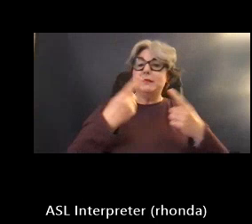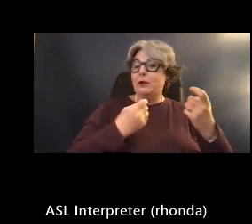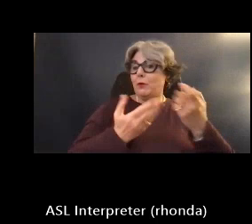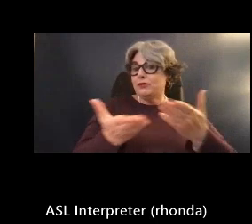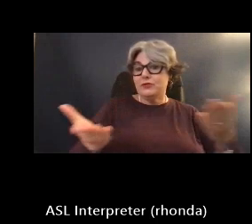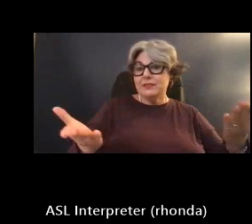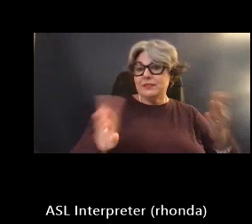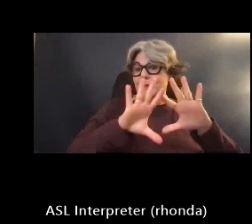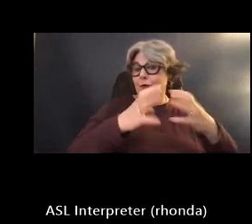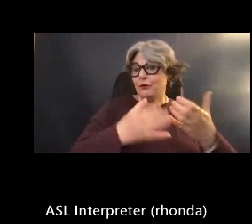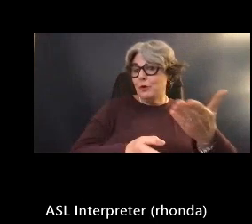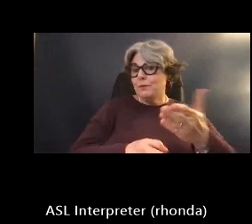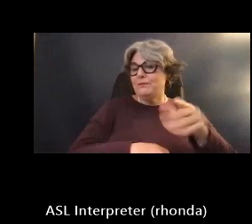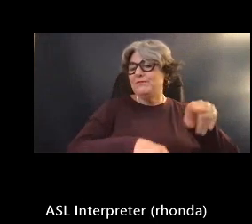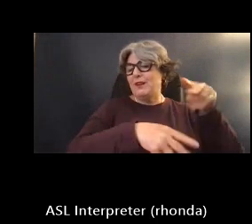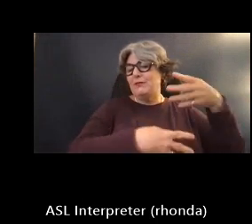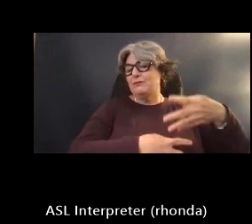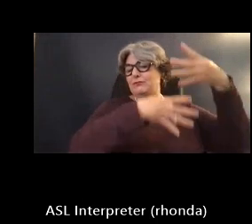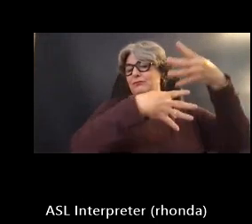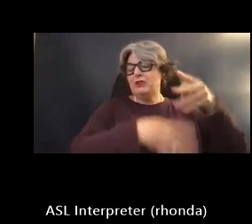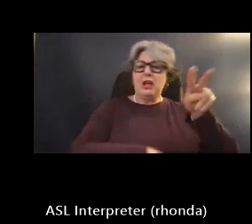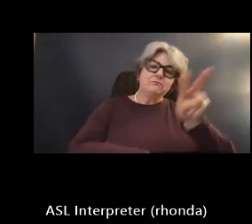questions? Looking in the chat.